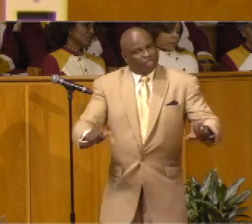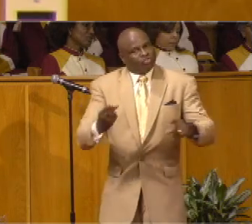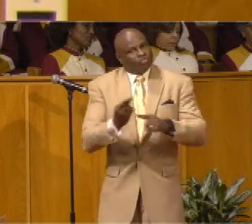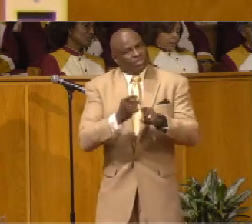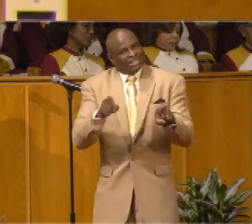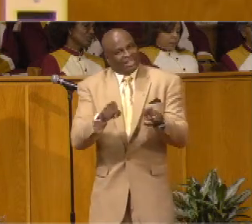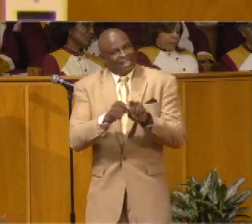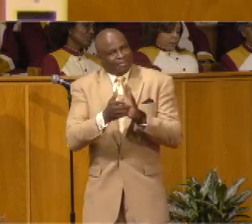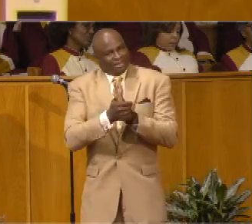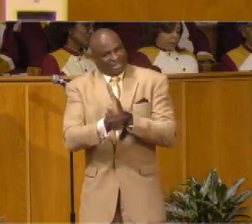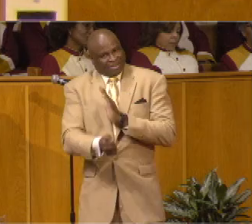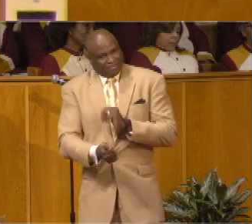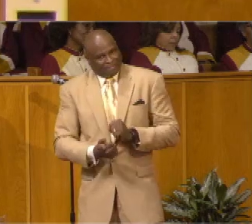tongues.